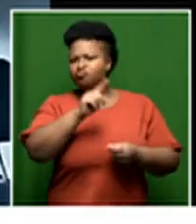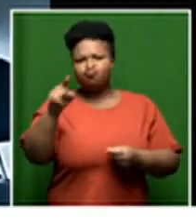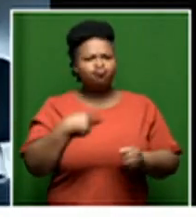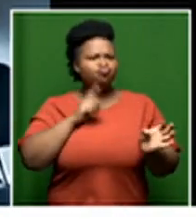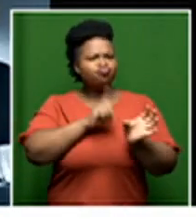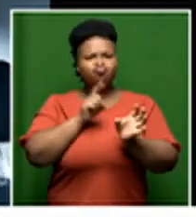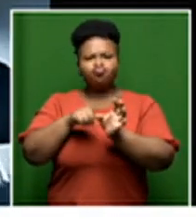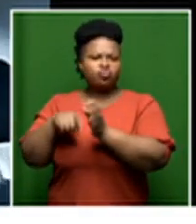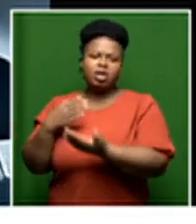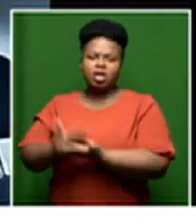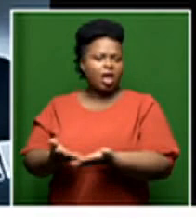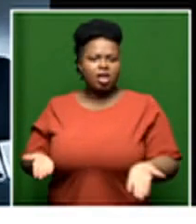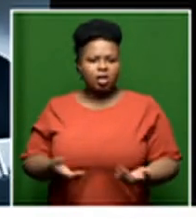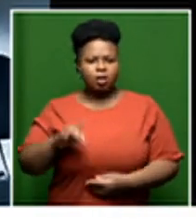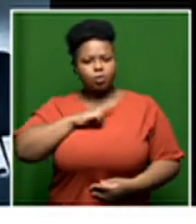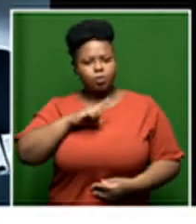coach.